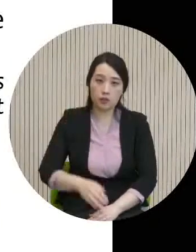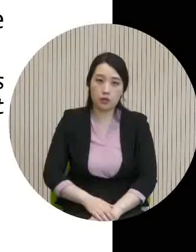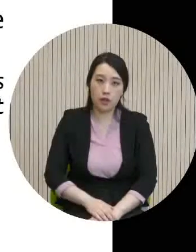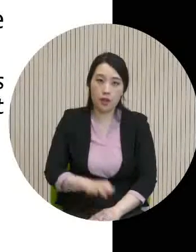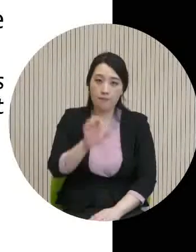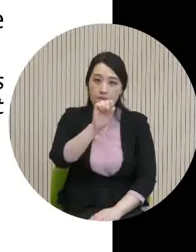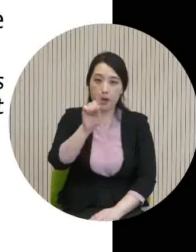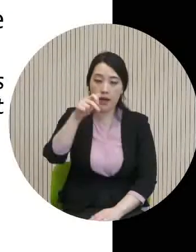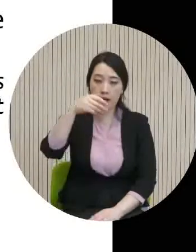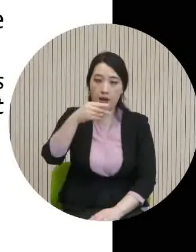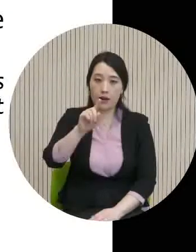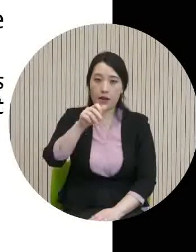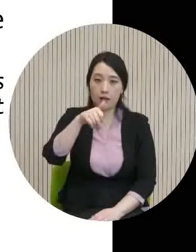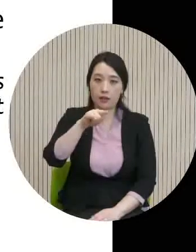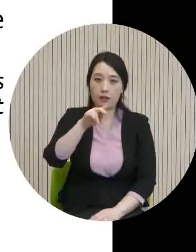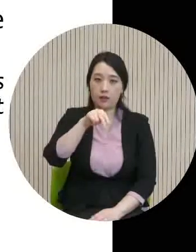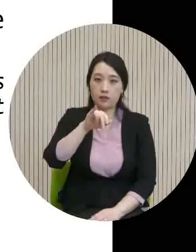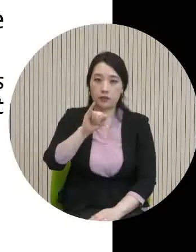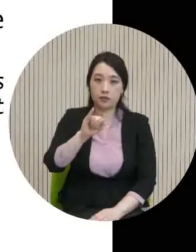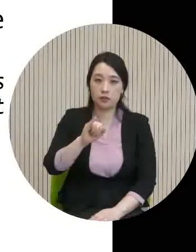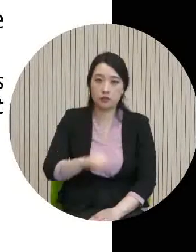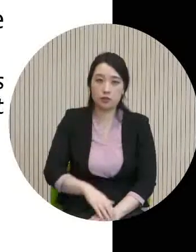print disabled.